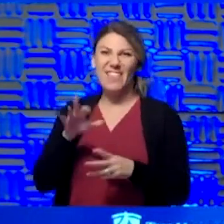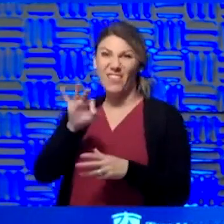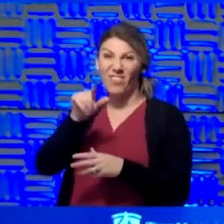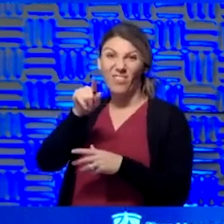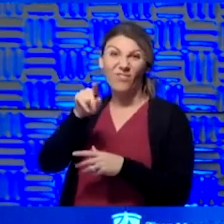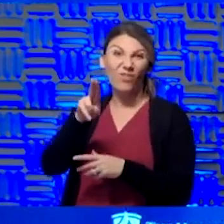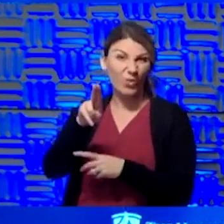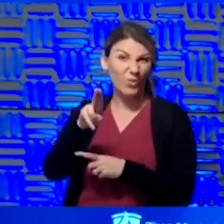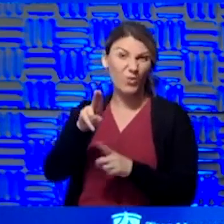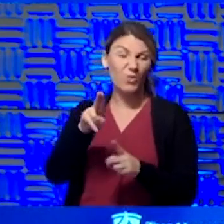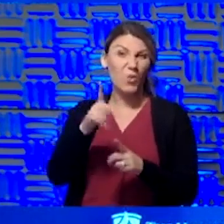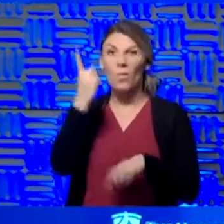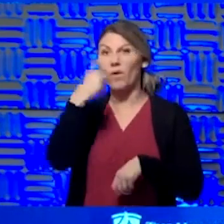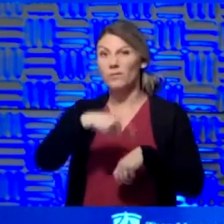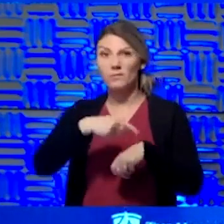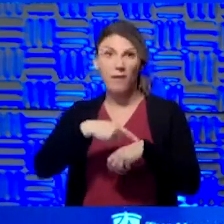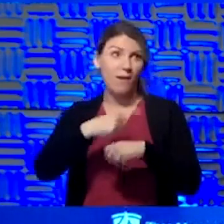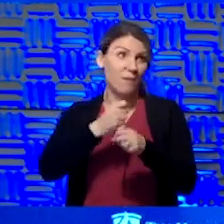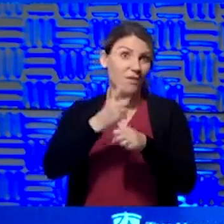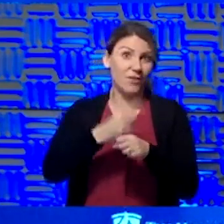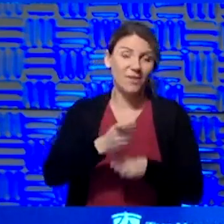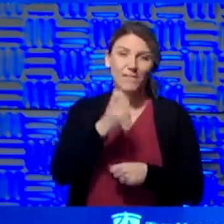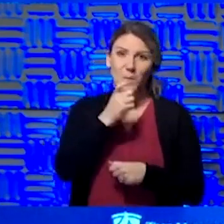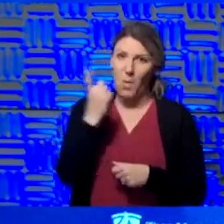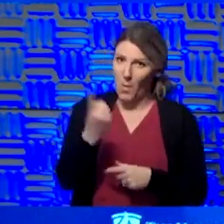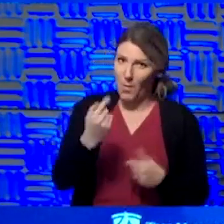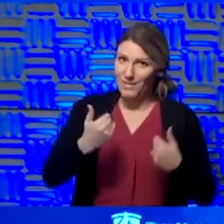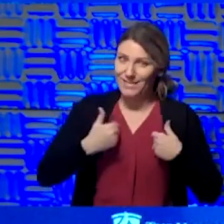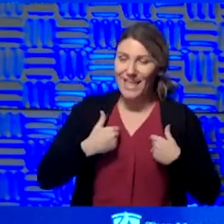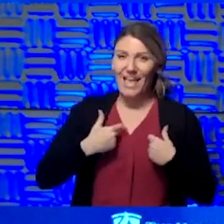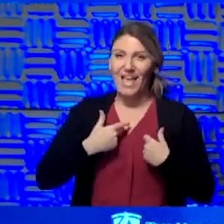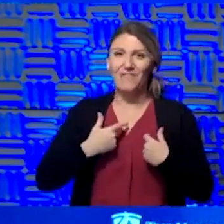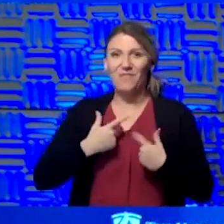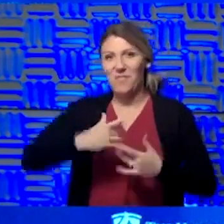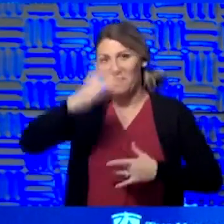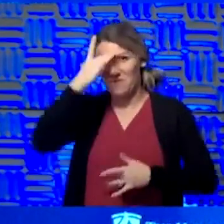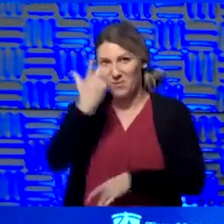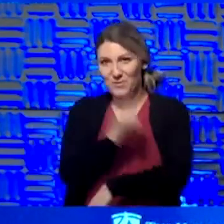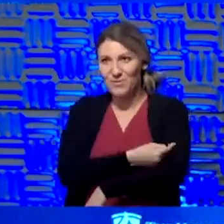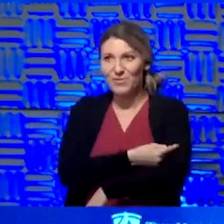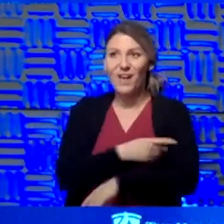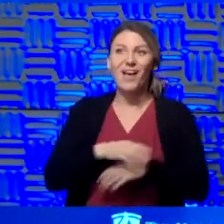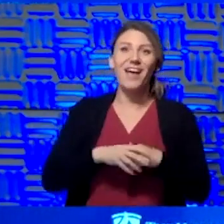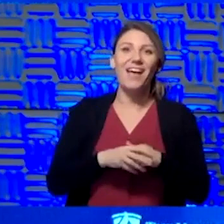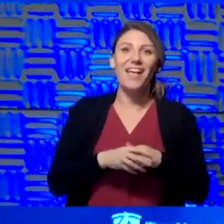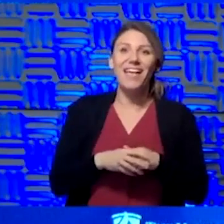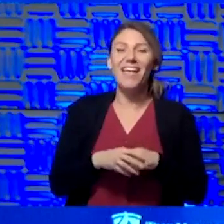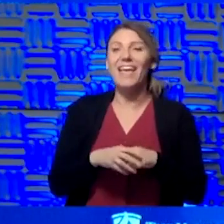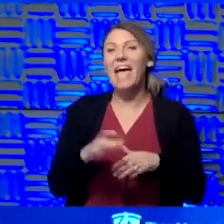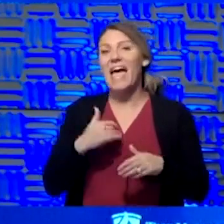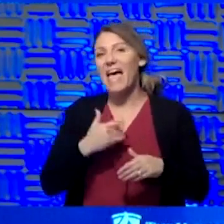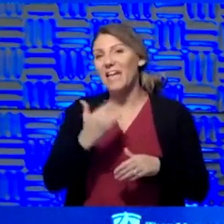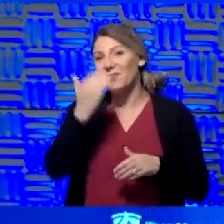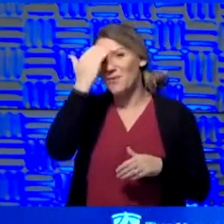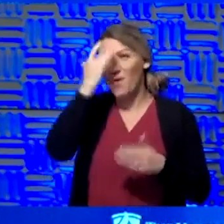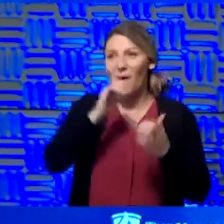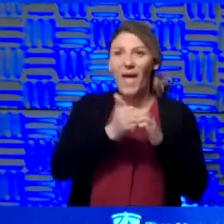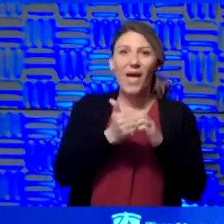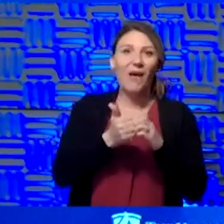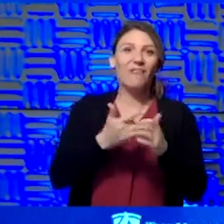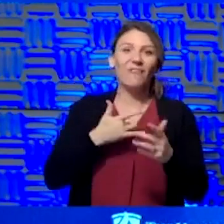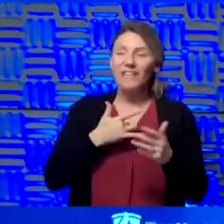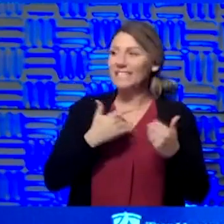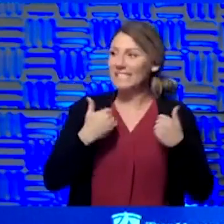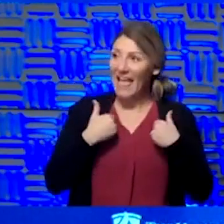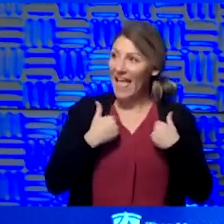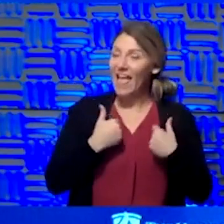year. I don't always get my flu shot. And I kind of know how it feels to have the flu. And that's what I